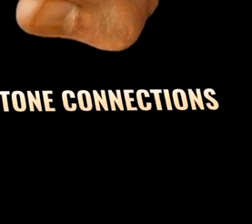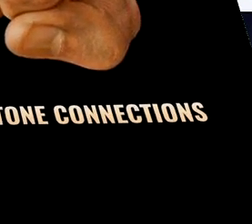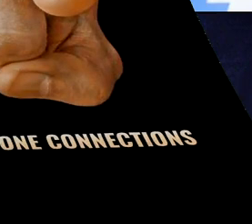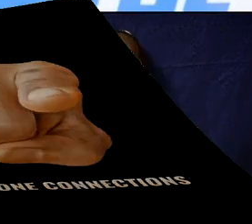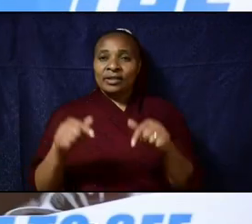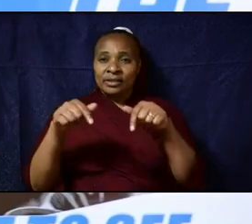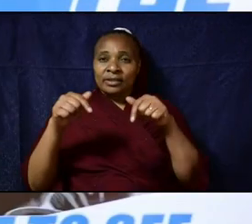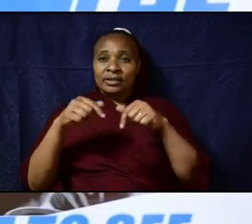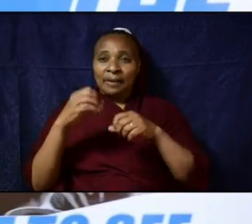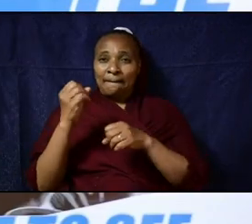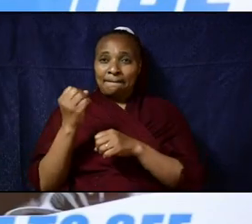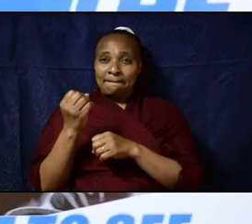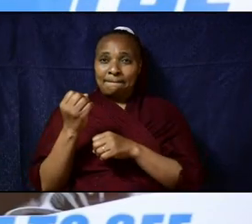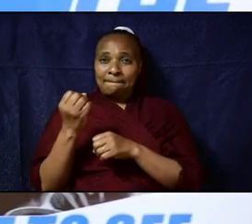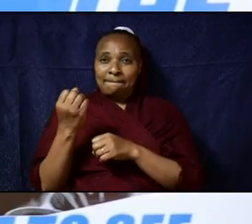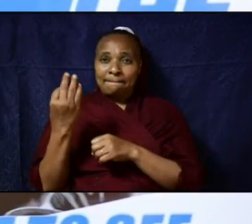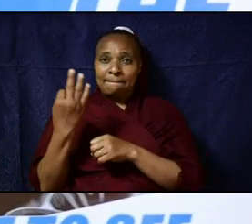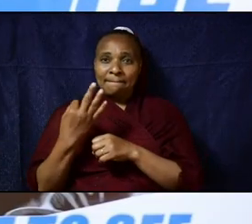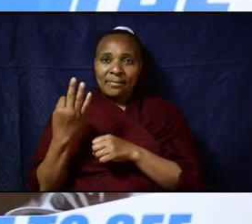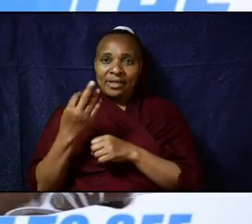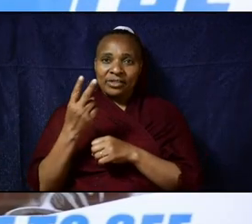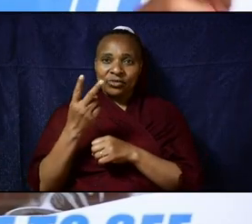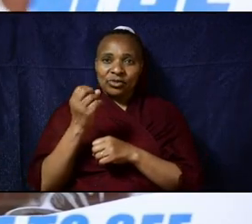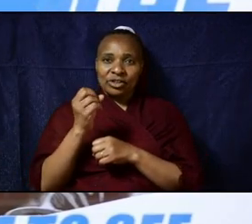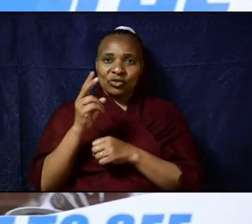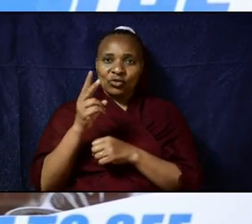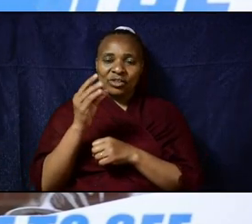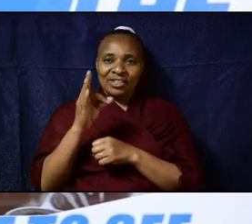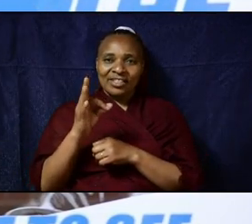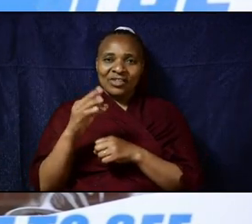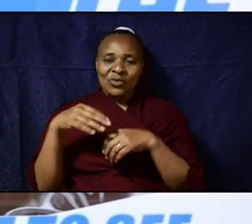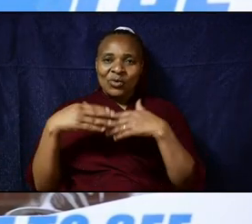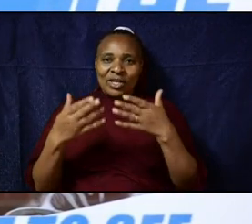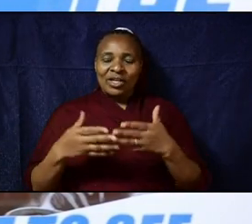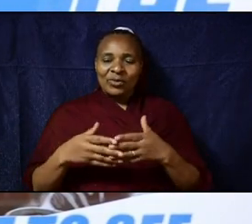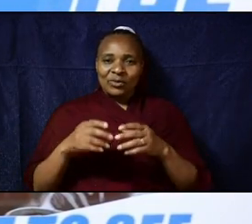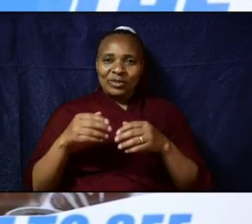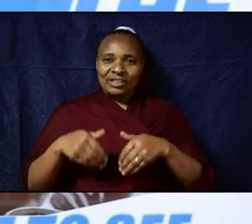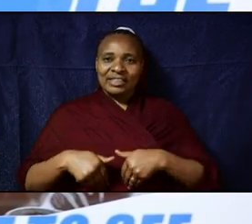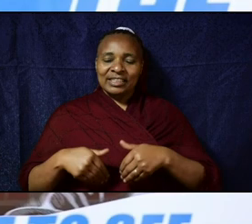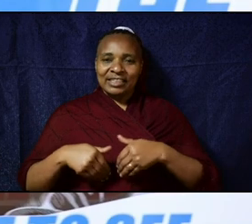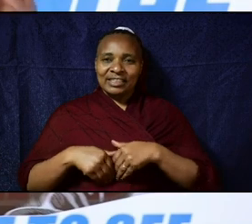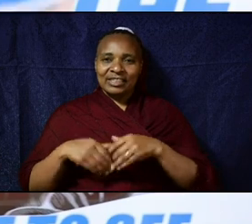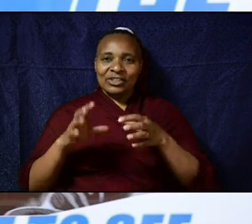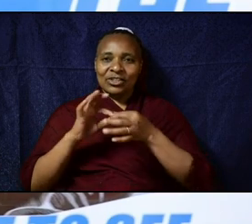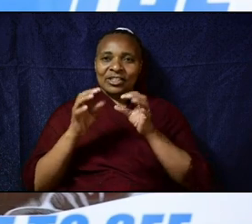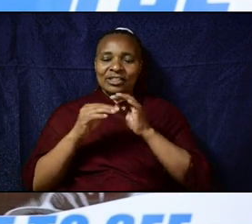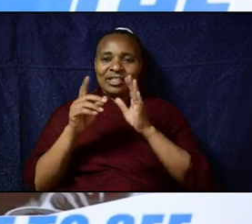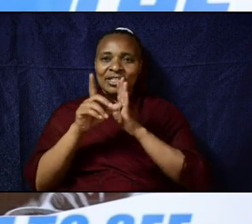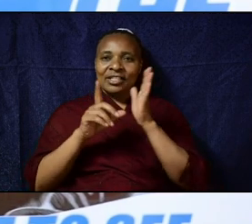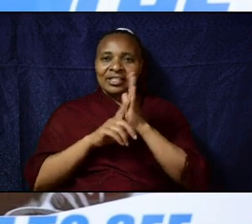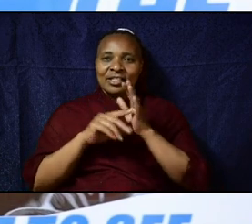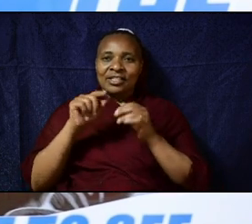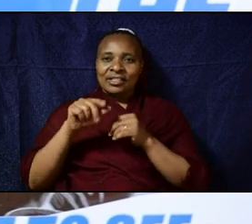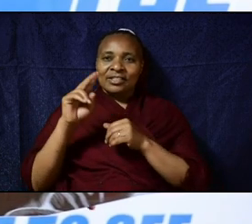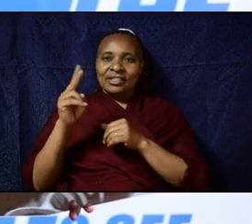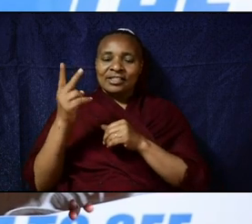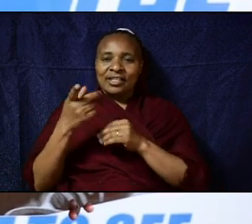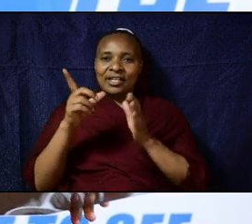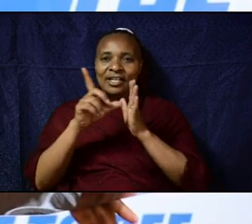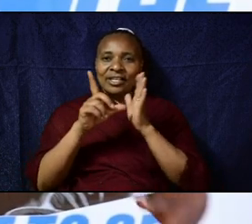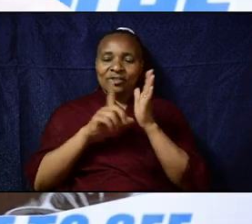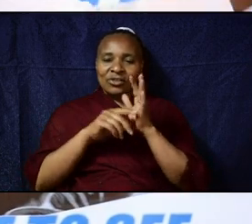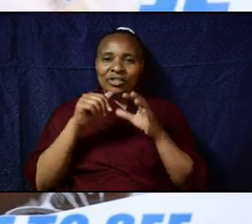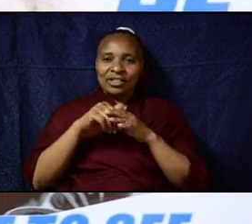It's March 2023. Welcome to the Teens Cornerstone Connections lesson. This is the second lesson in